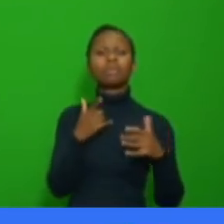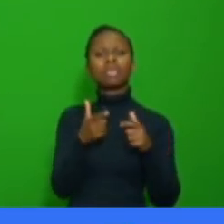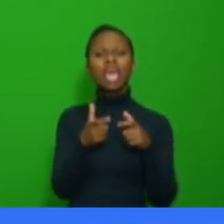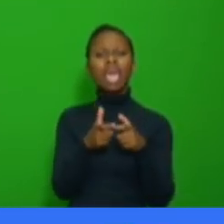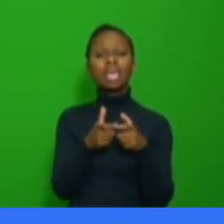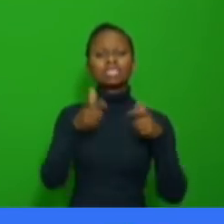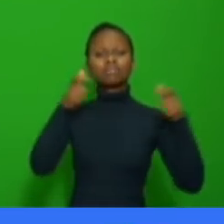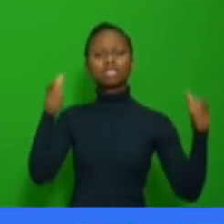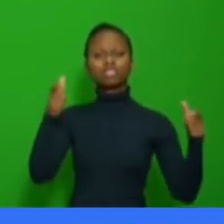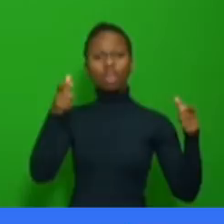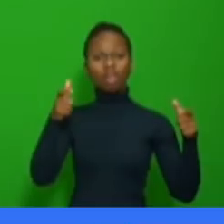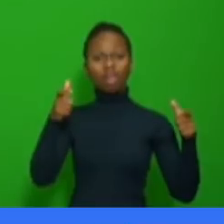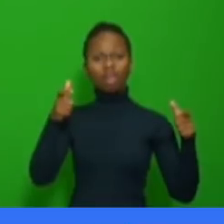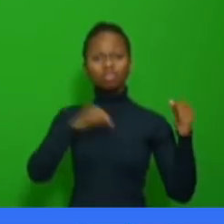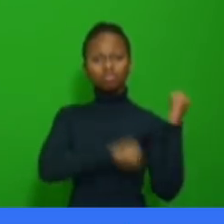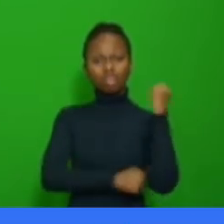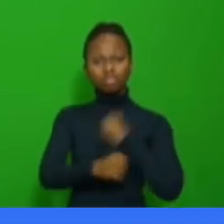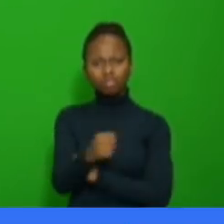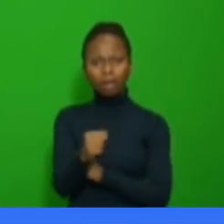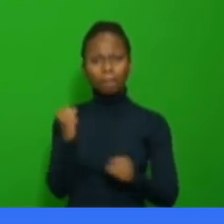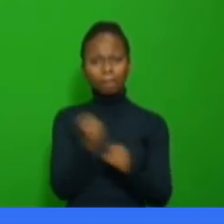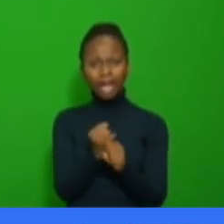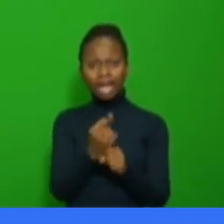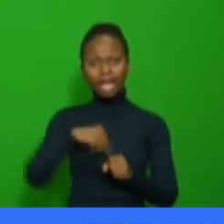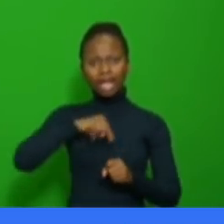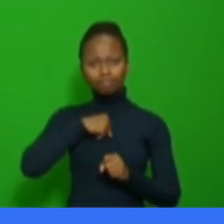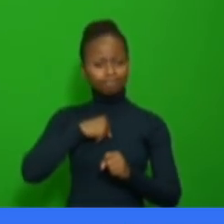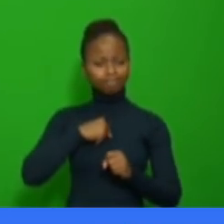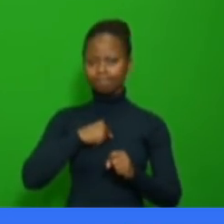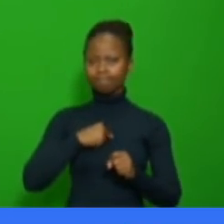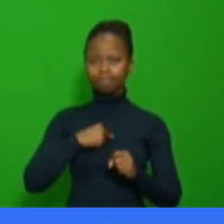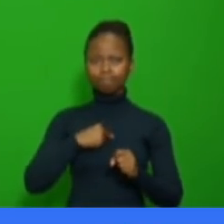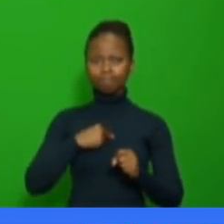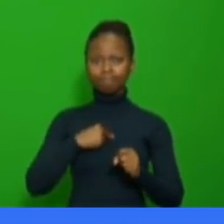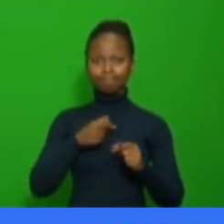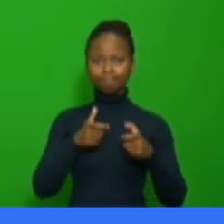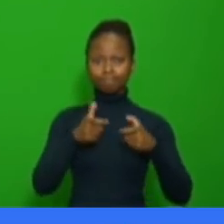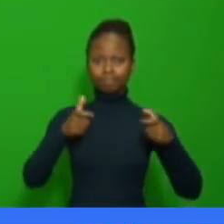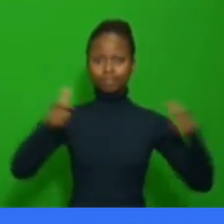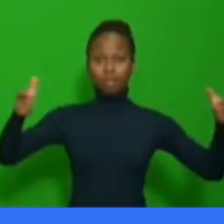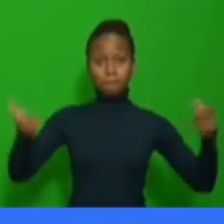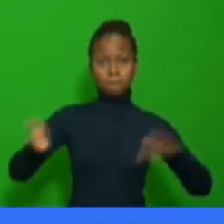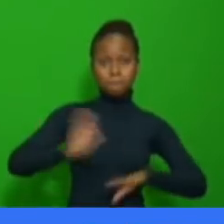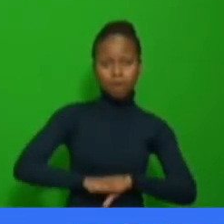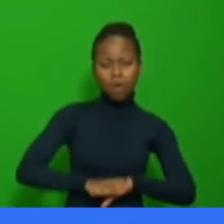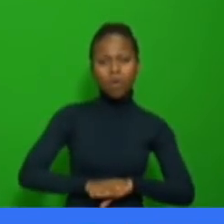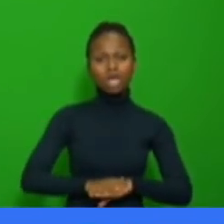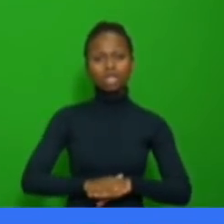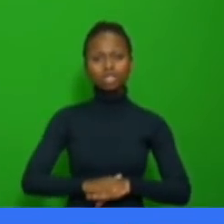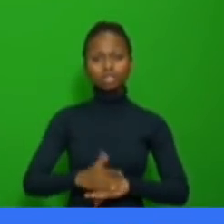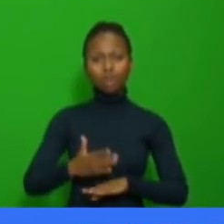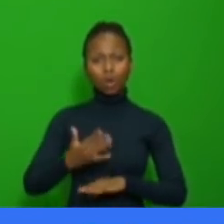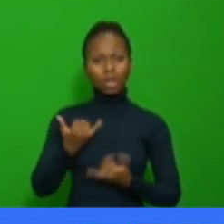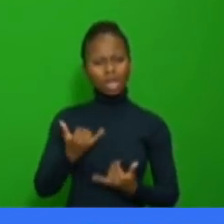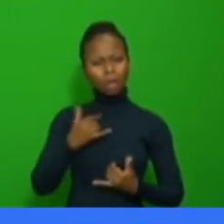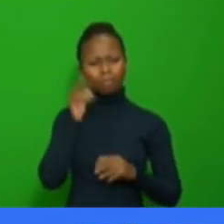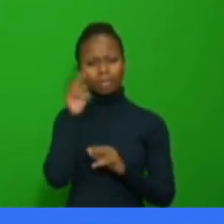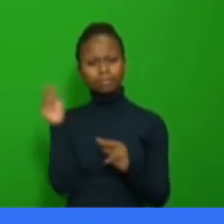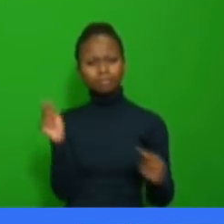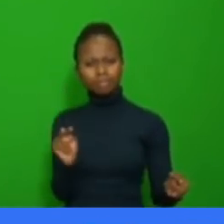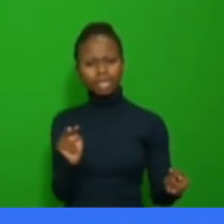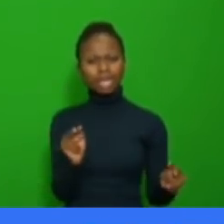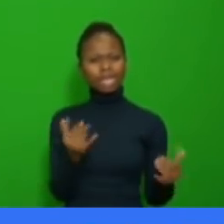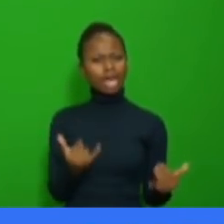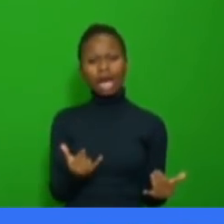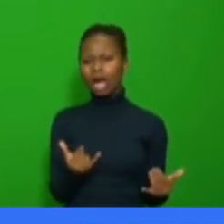and could that lead to a default on debt? We've also seen that unemployment figures have risen, and I'd